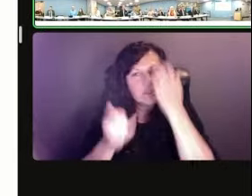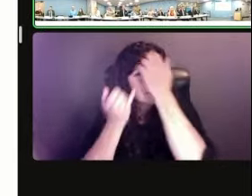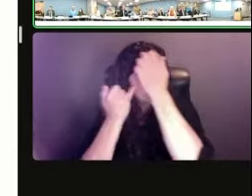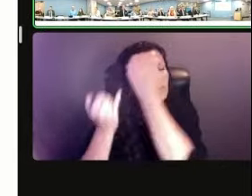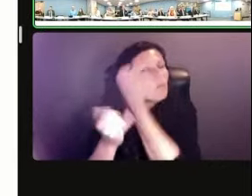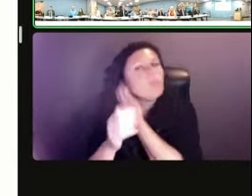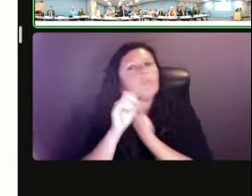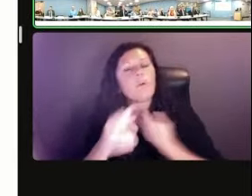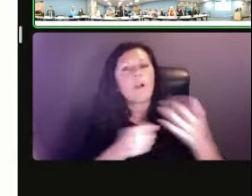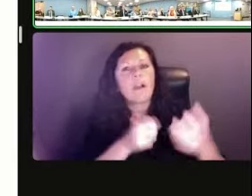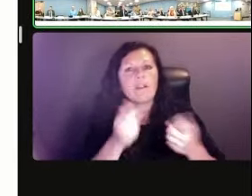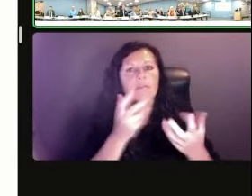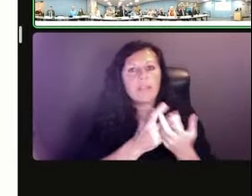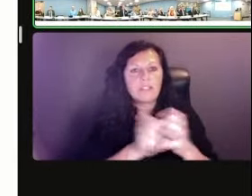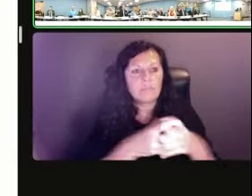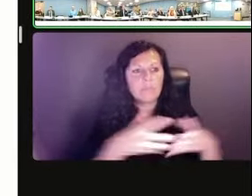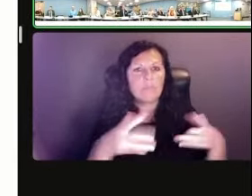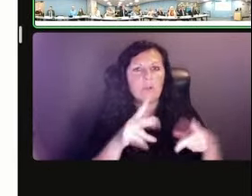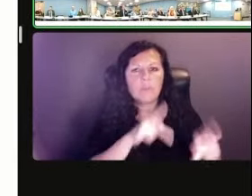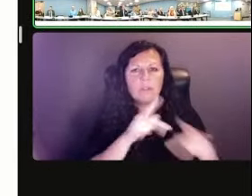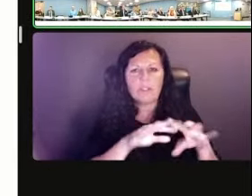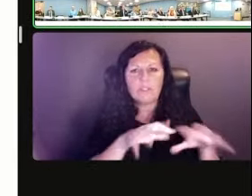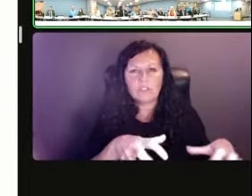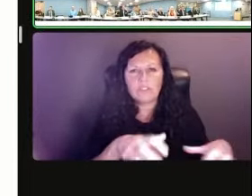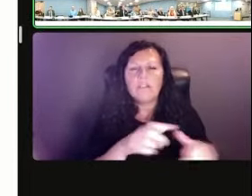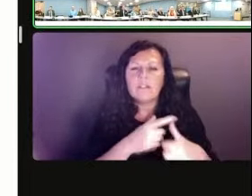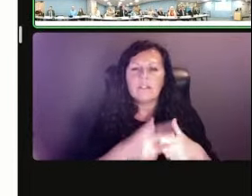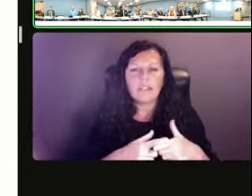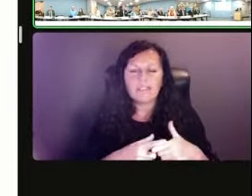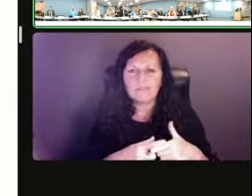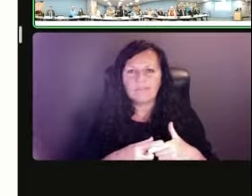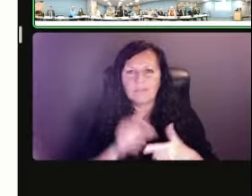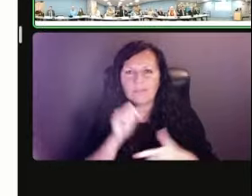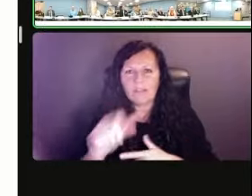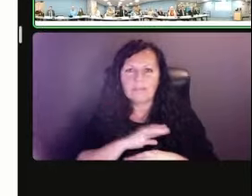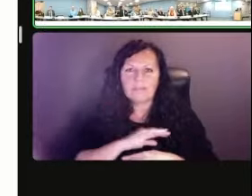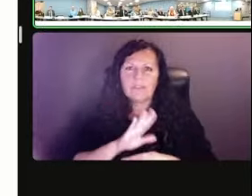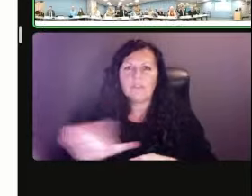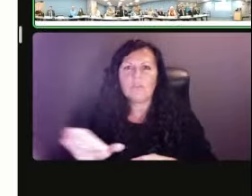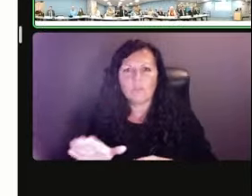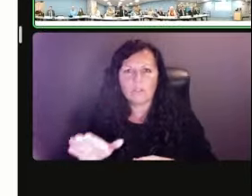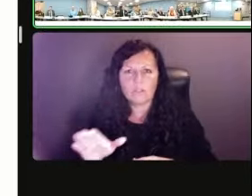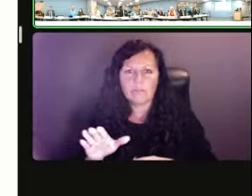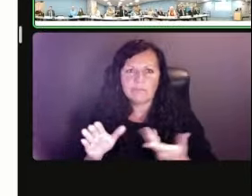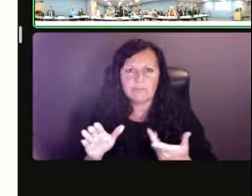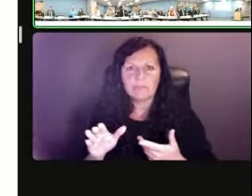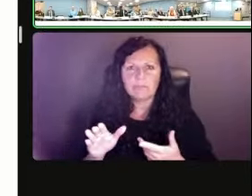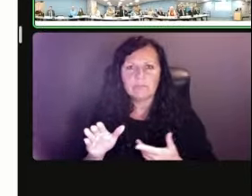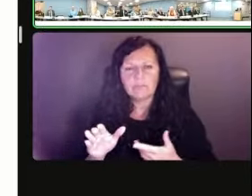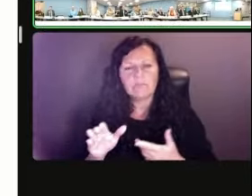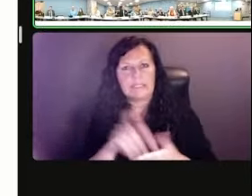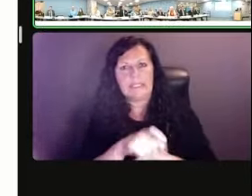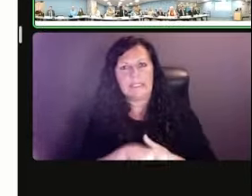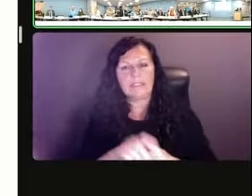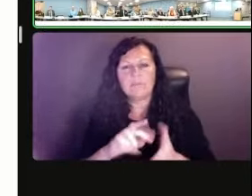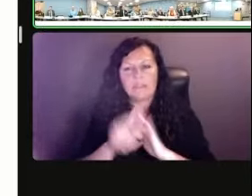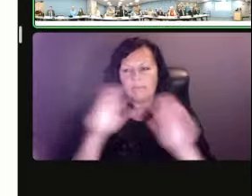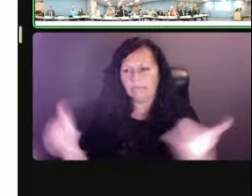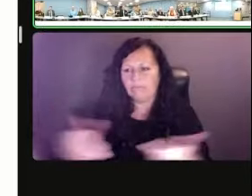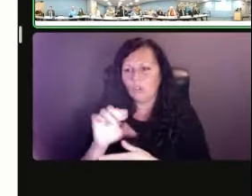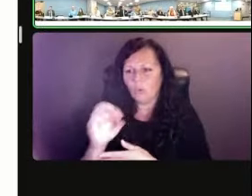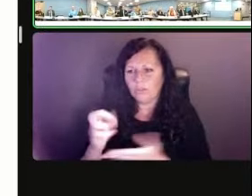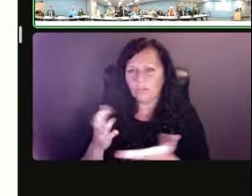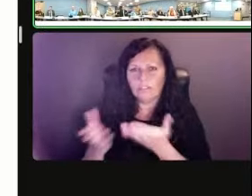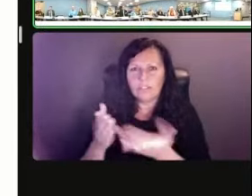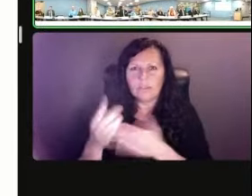away at those specialized assignments to make sure that you're meeting your core service demands. Well, at some point you get to the point where there's nothing left to pull from without having